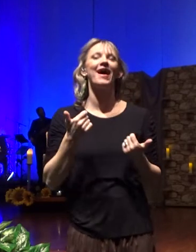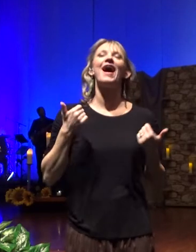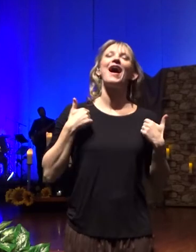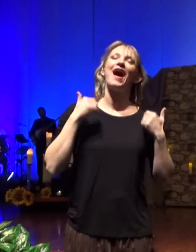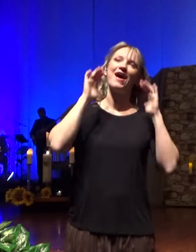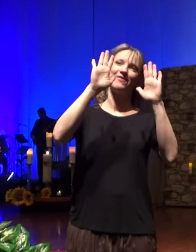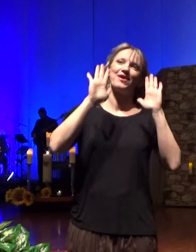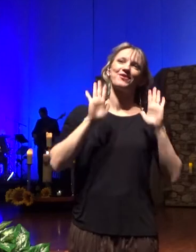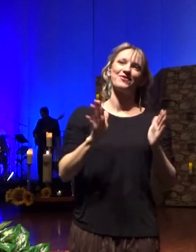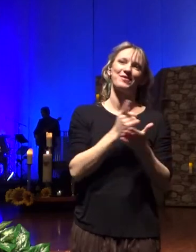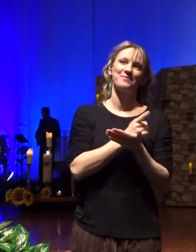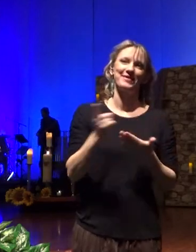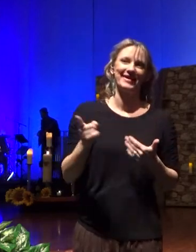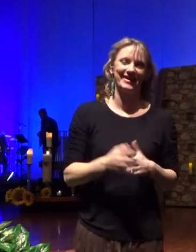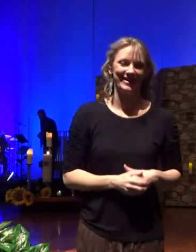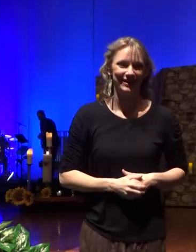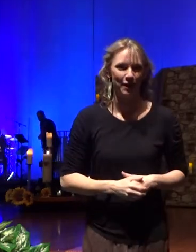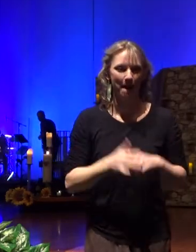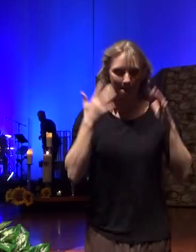door. Have a great week.